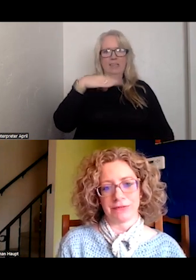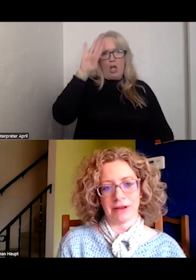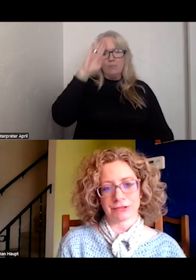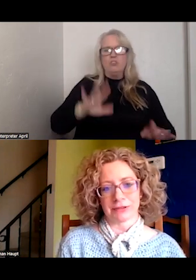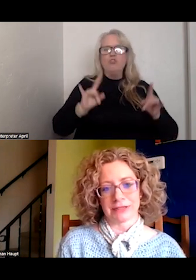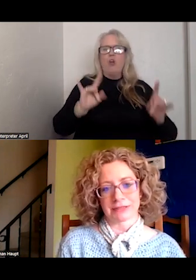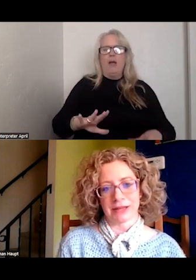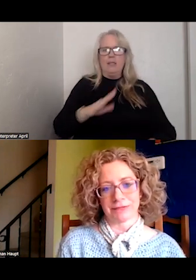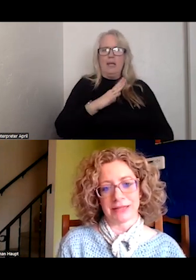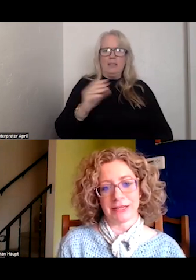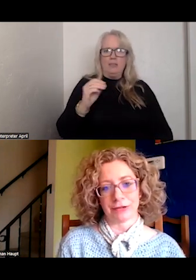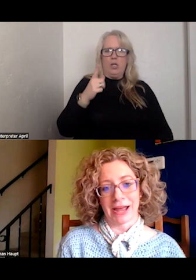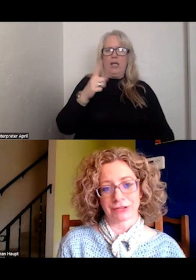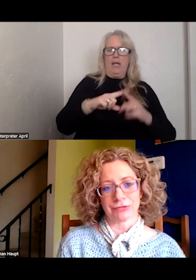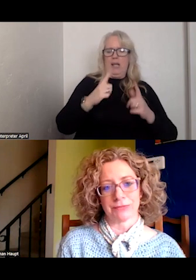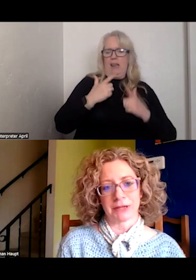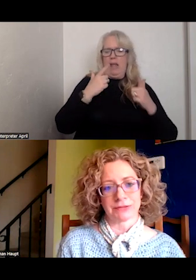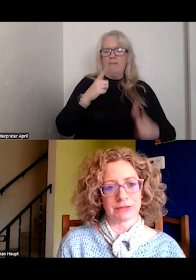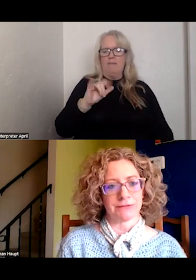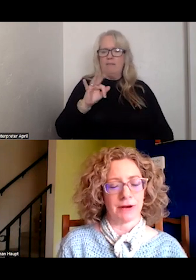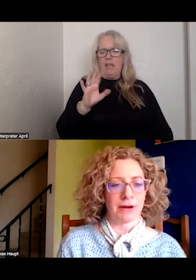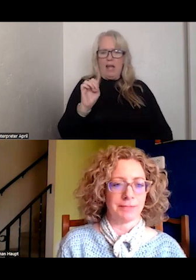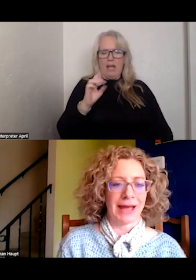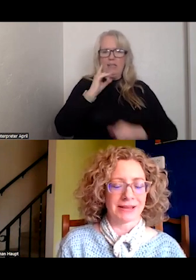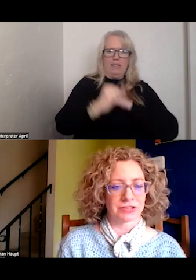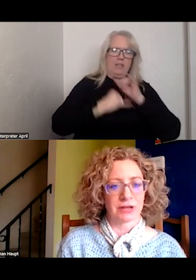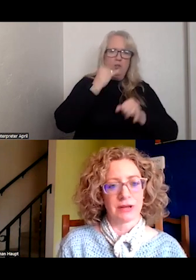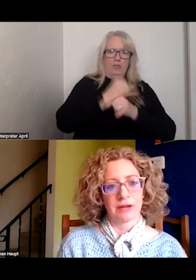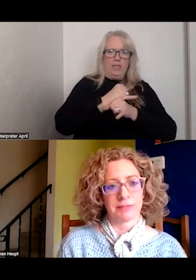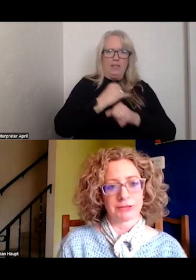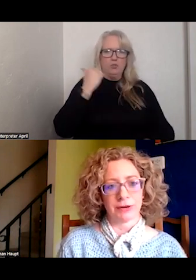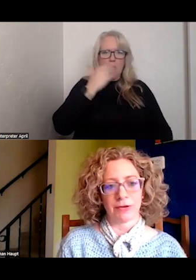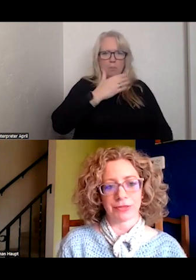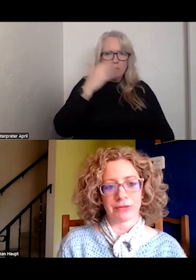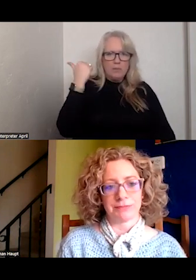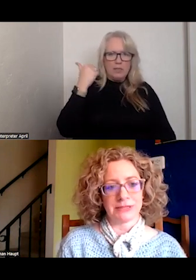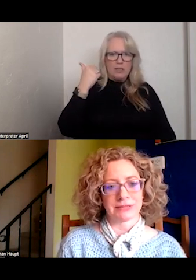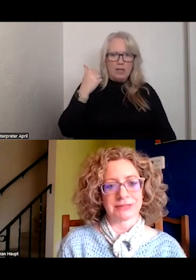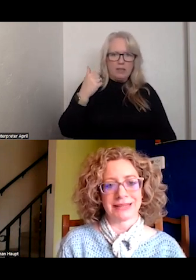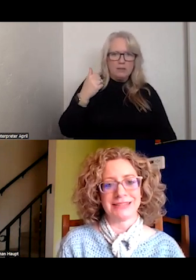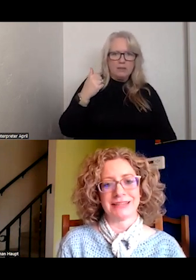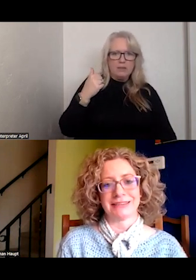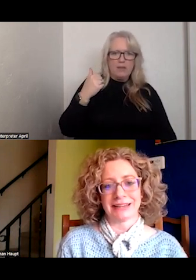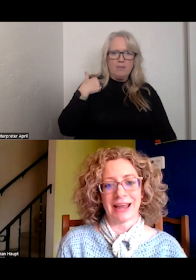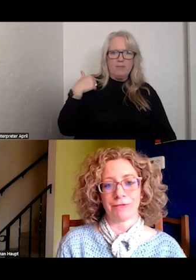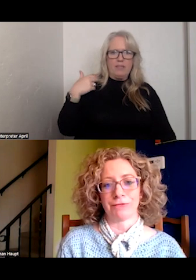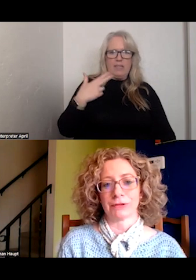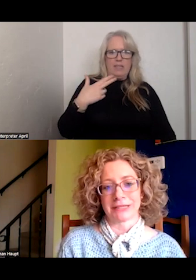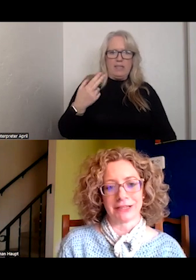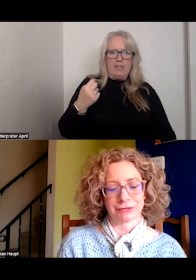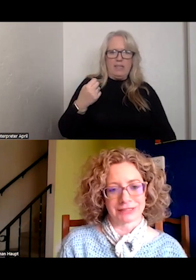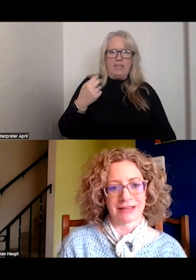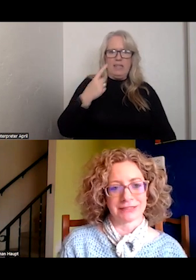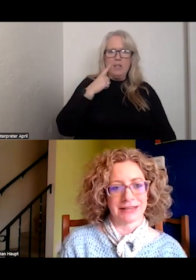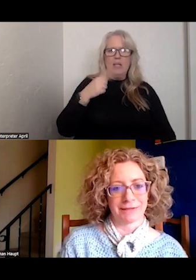of Australia's Lifeline International because of past mental health pieces that he did that now